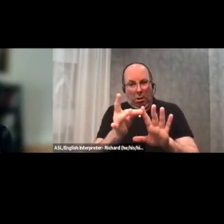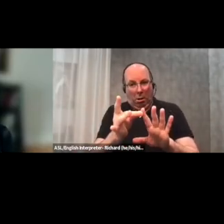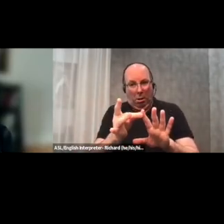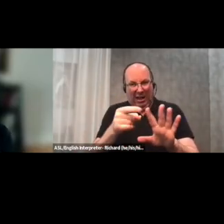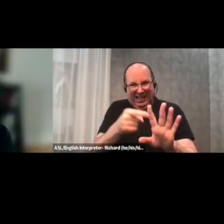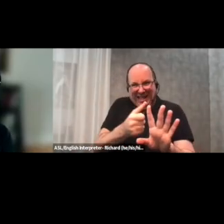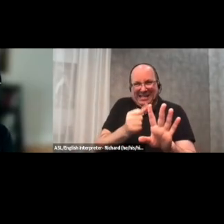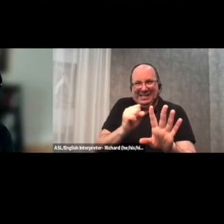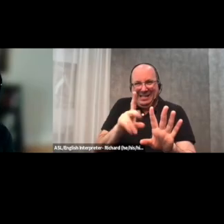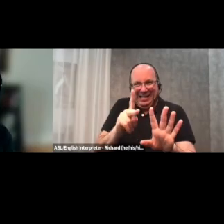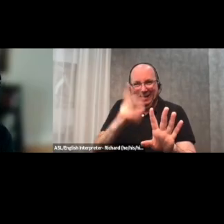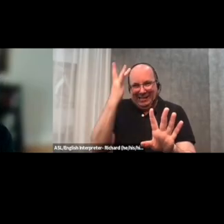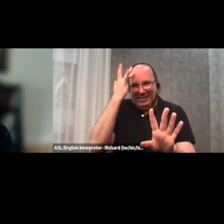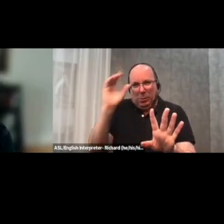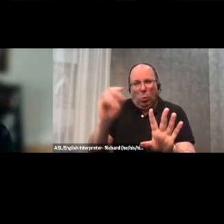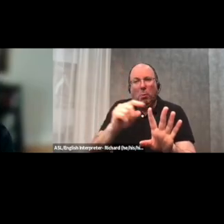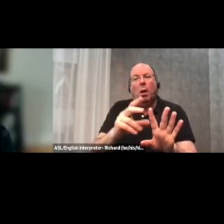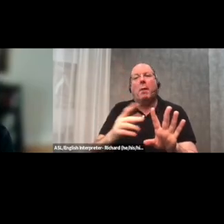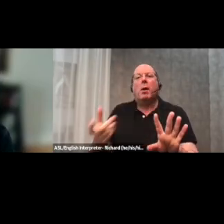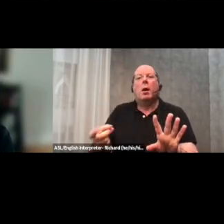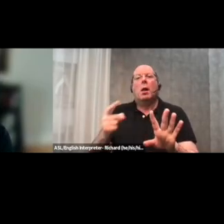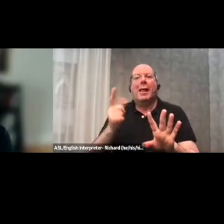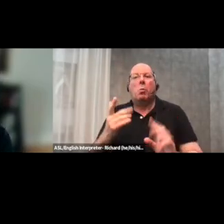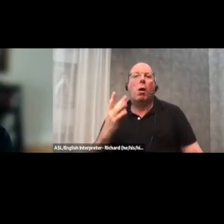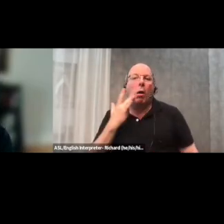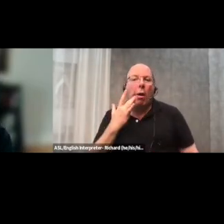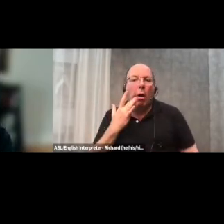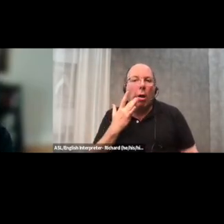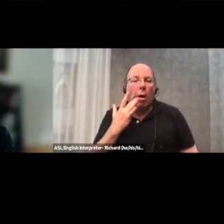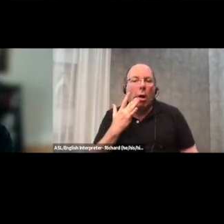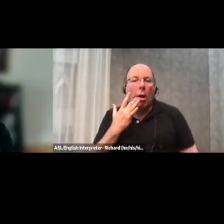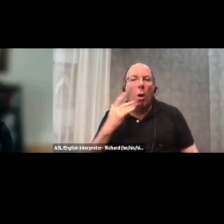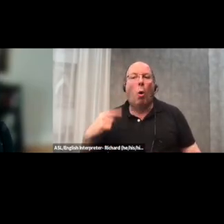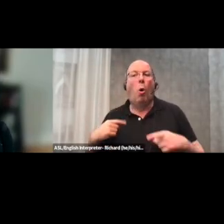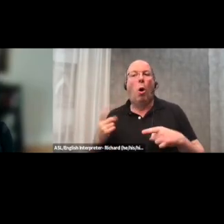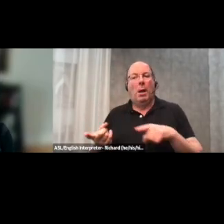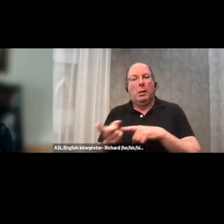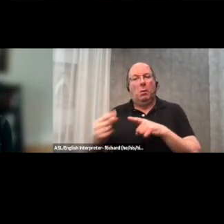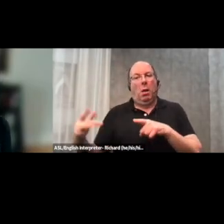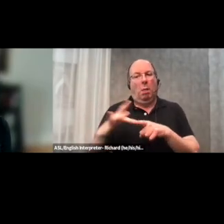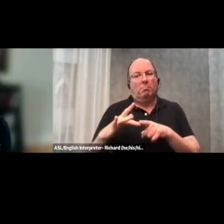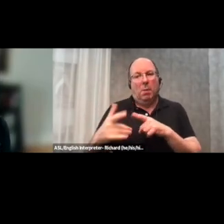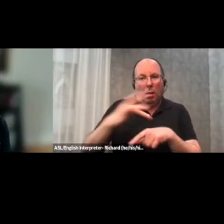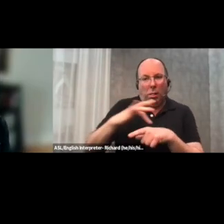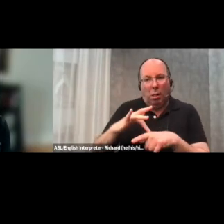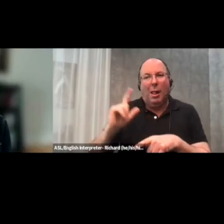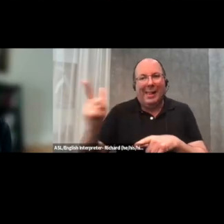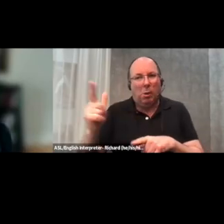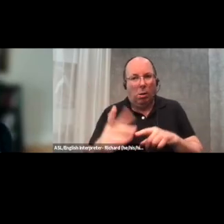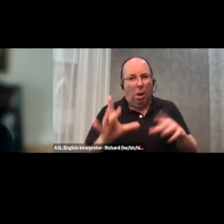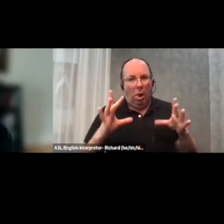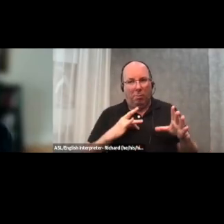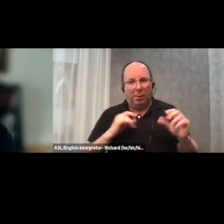can transmit it. So using gloves is a possible intervention for that. And then there's also the possibility